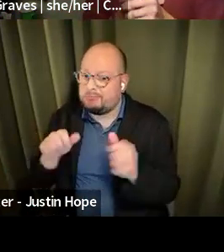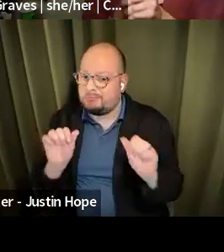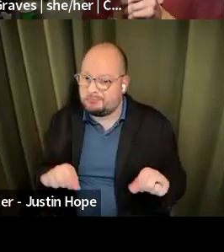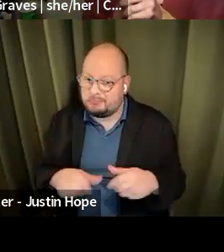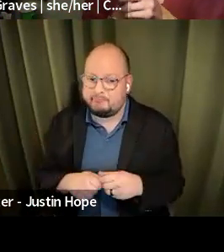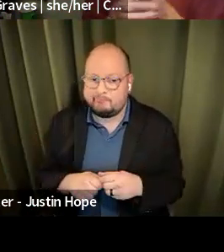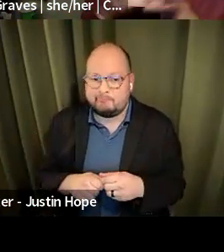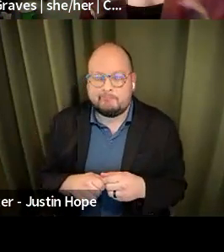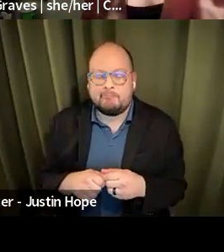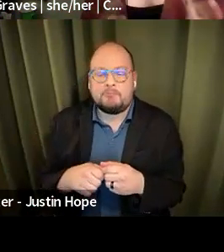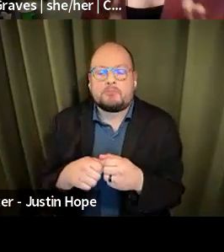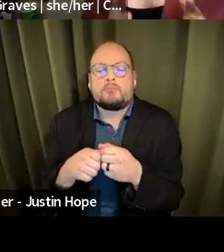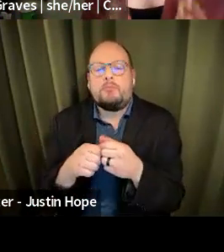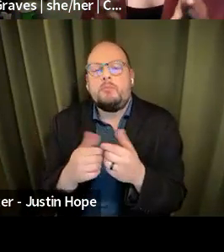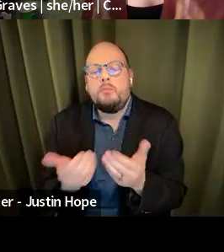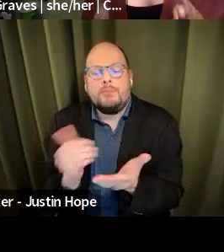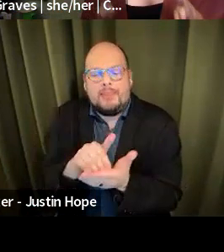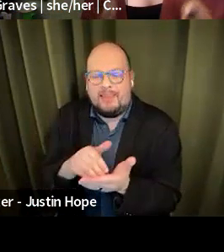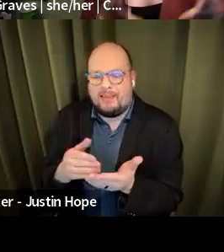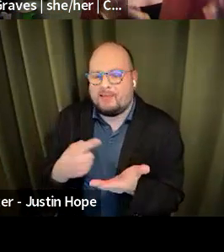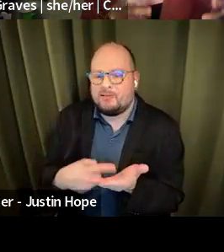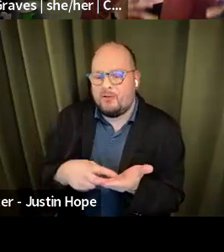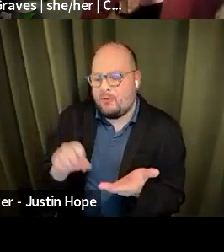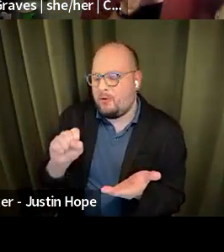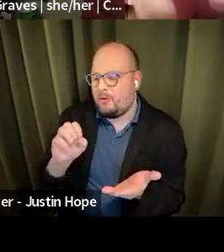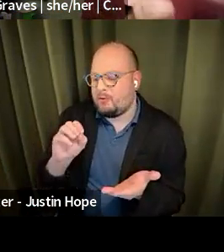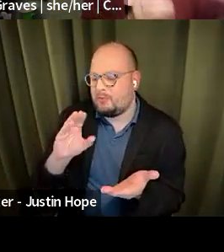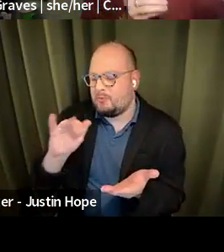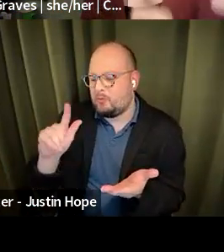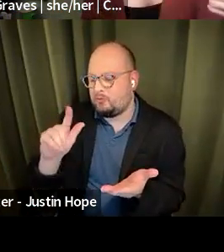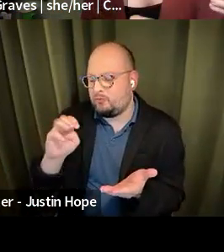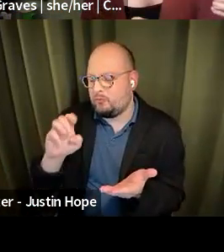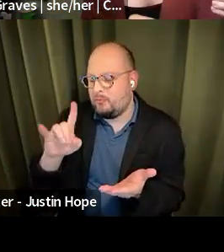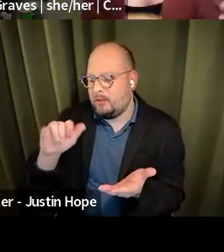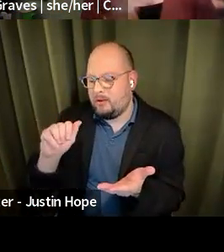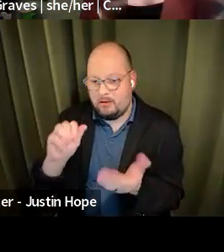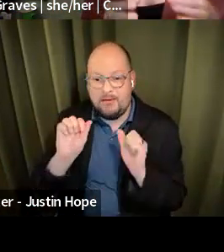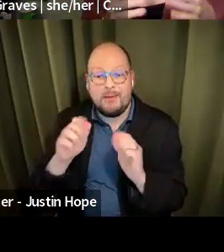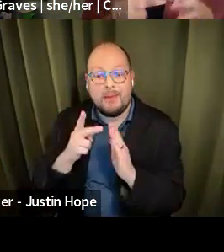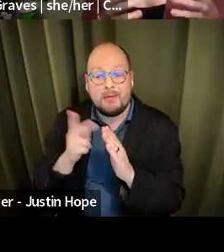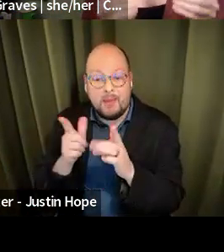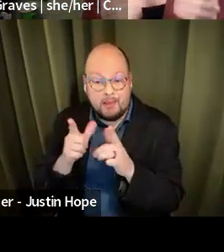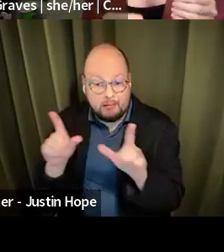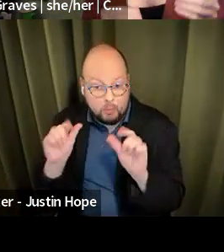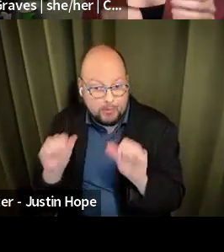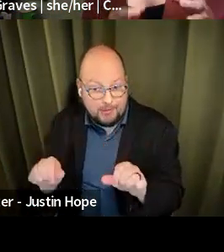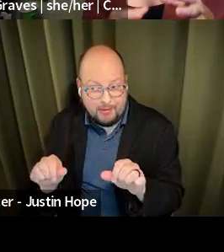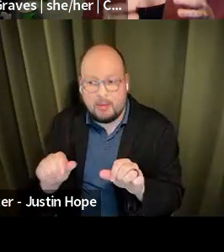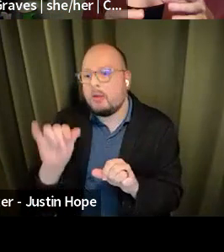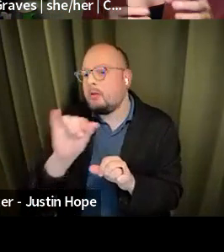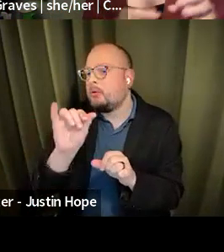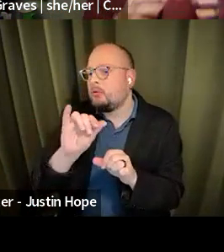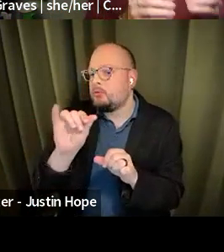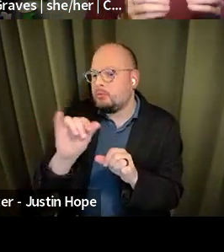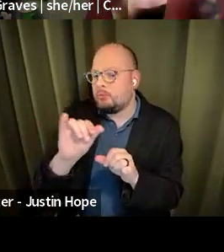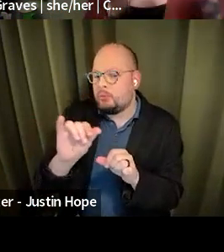to the social media part, because not only is it an opportunity to do things in a bilingual fashion, but also making sure that